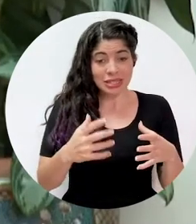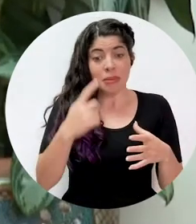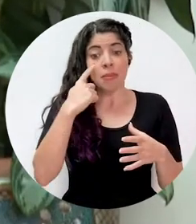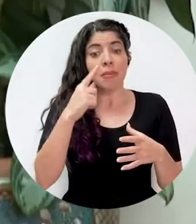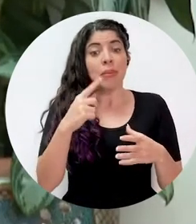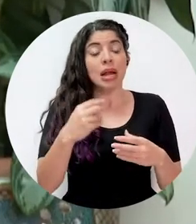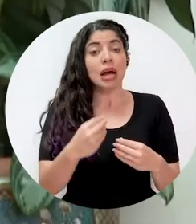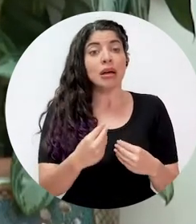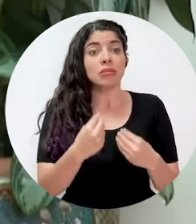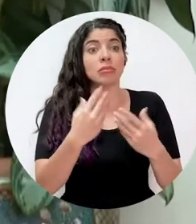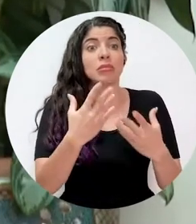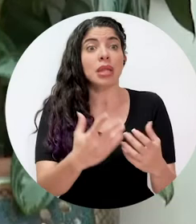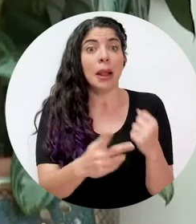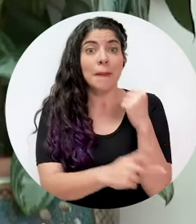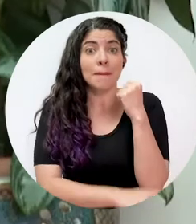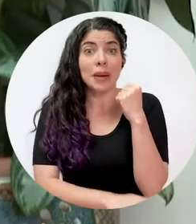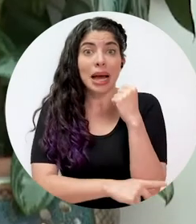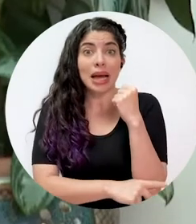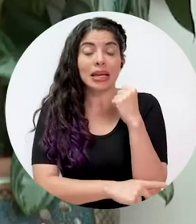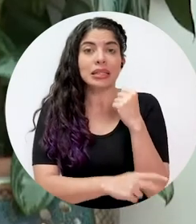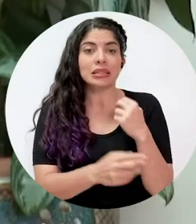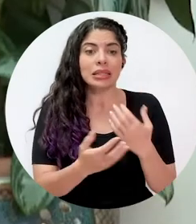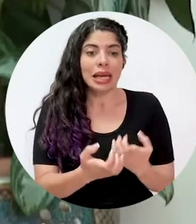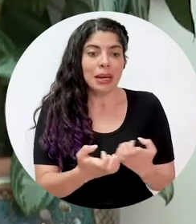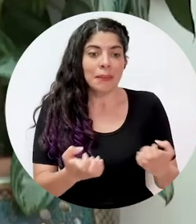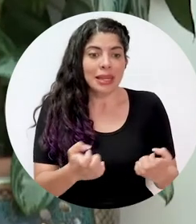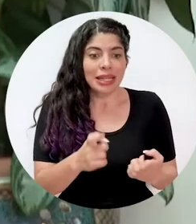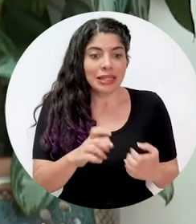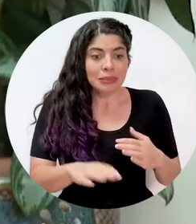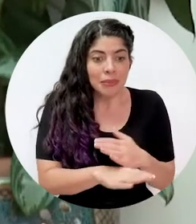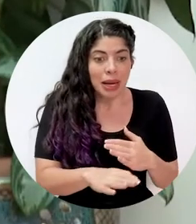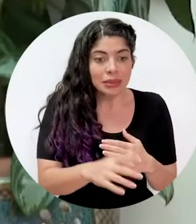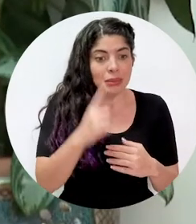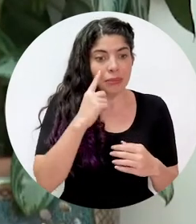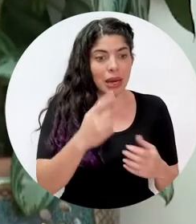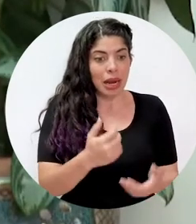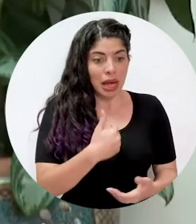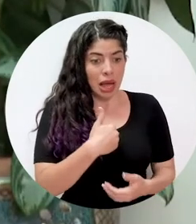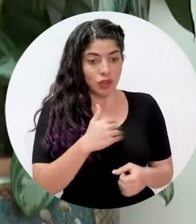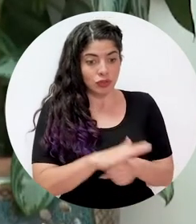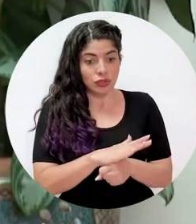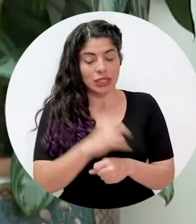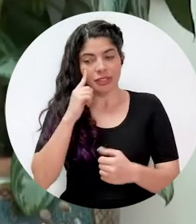countries with fundamental tools in the fight against COVID-19.